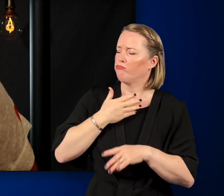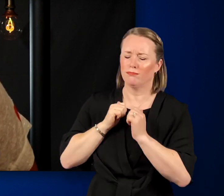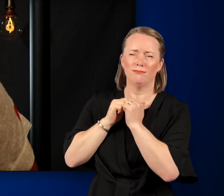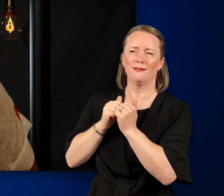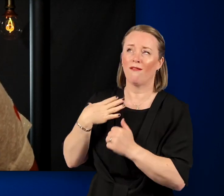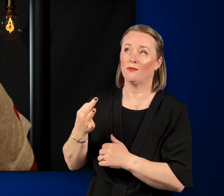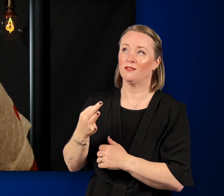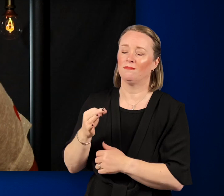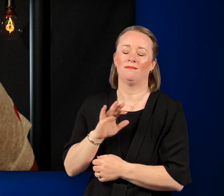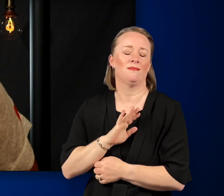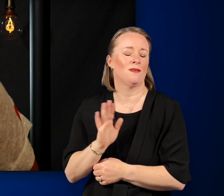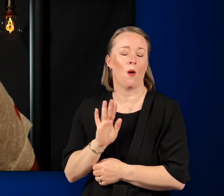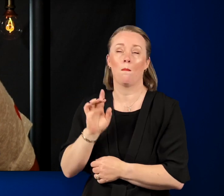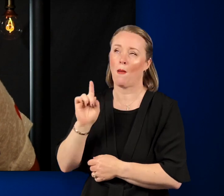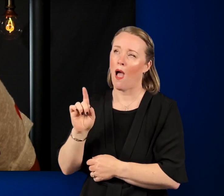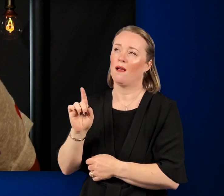extend it anyway.